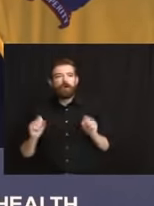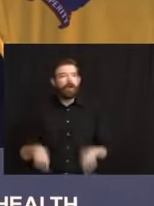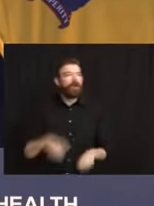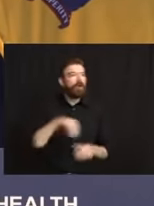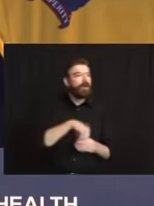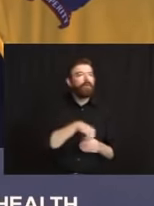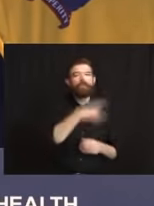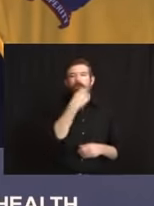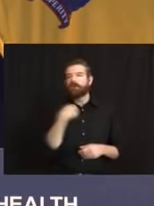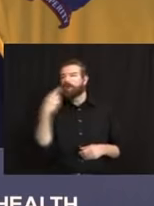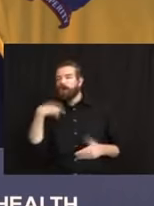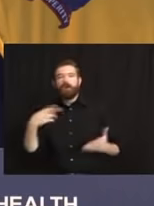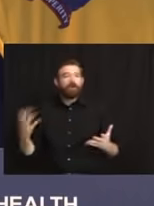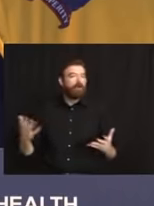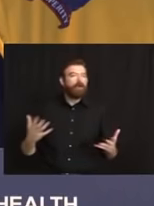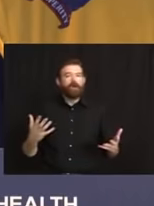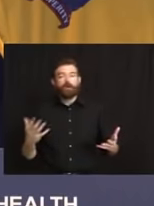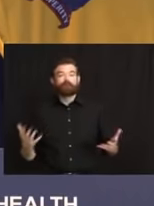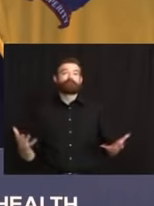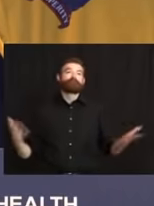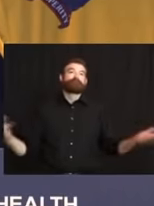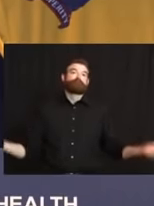that reality?